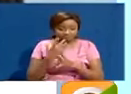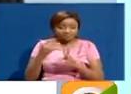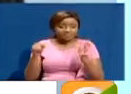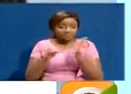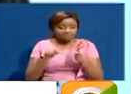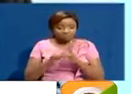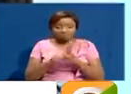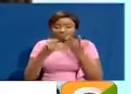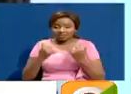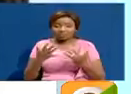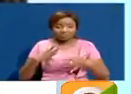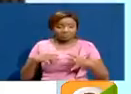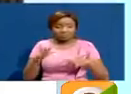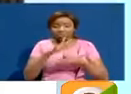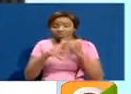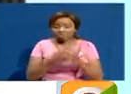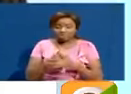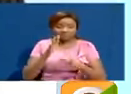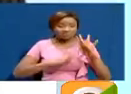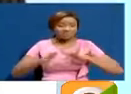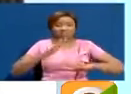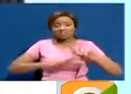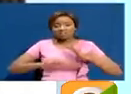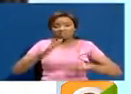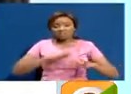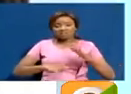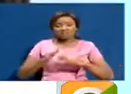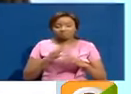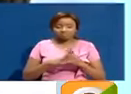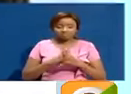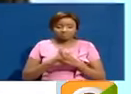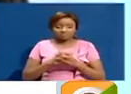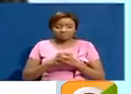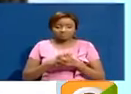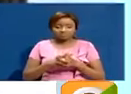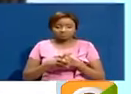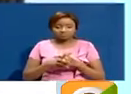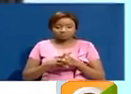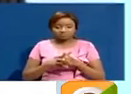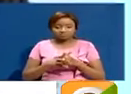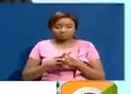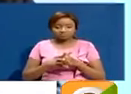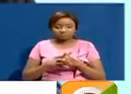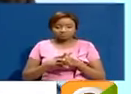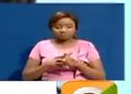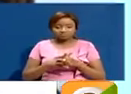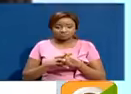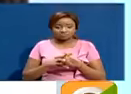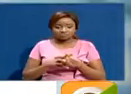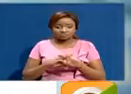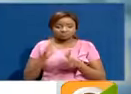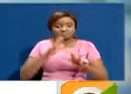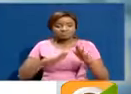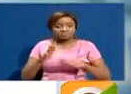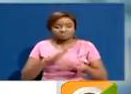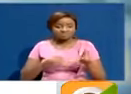and everyone is just tired of the COVID-19 measures, and that is the biggest risk. When you're not taking care, most likely you might see infections going